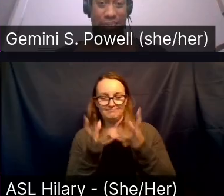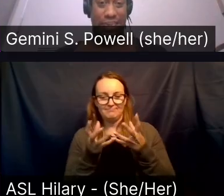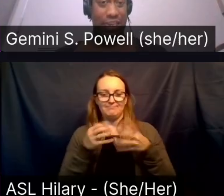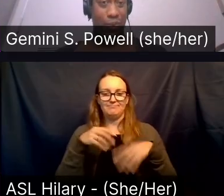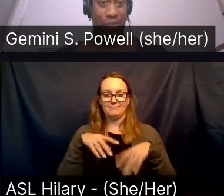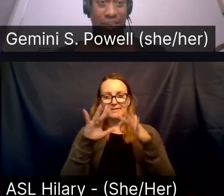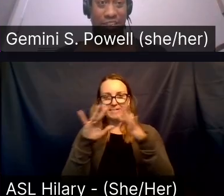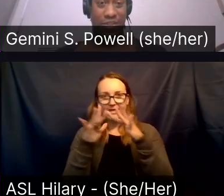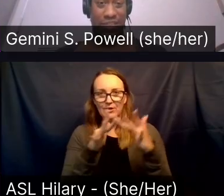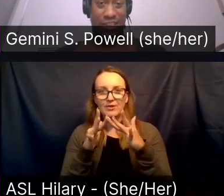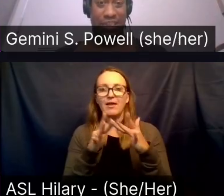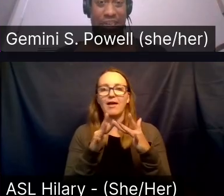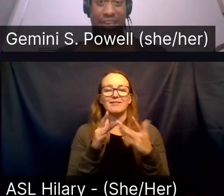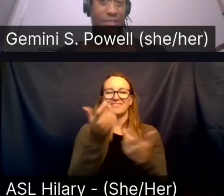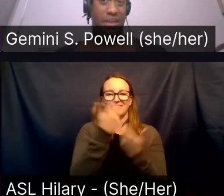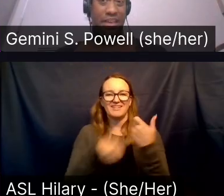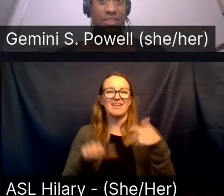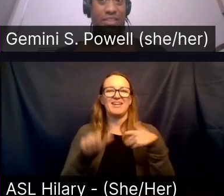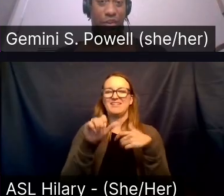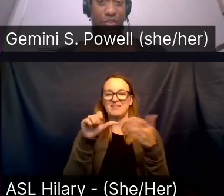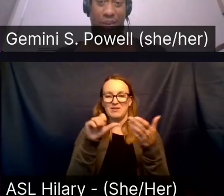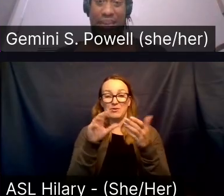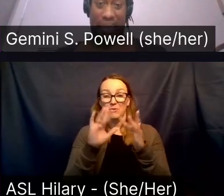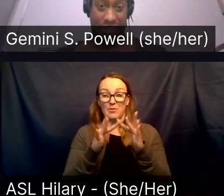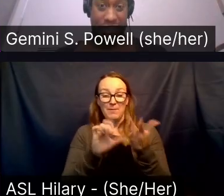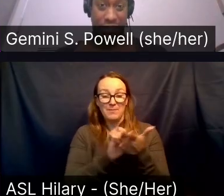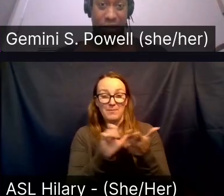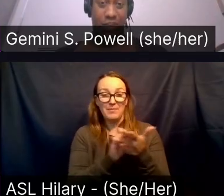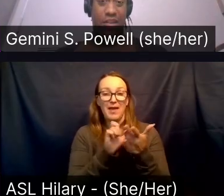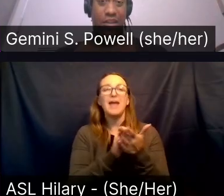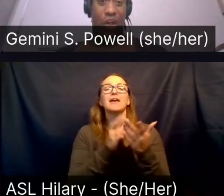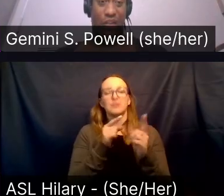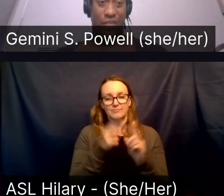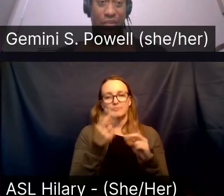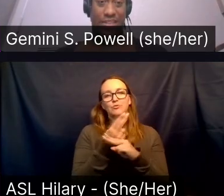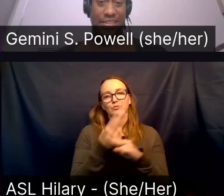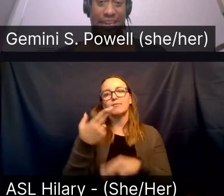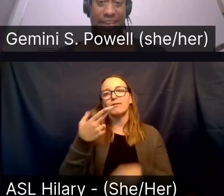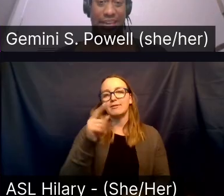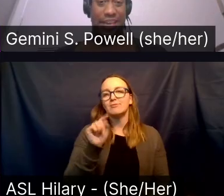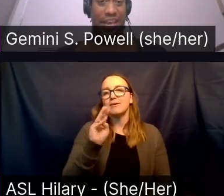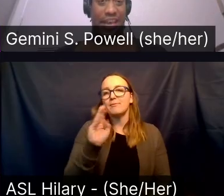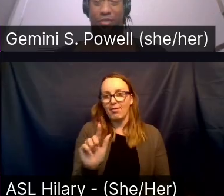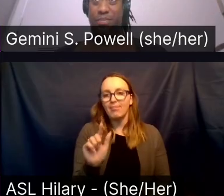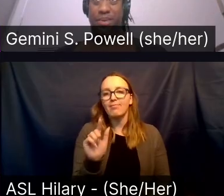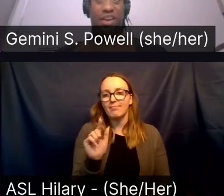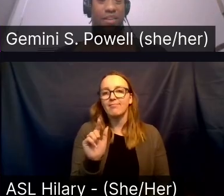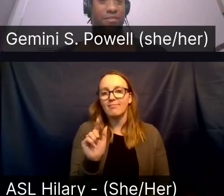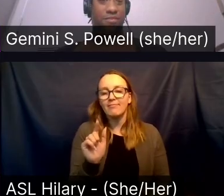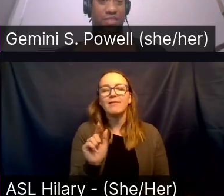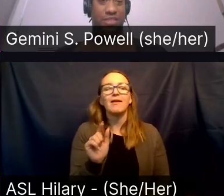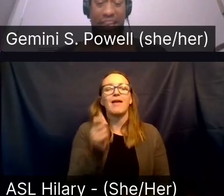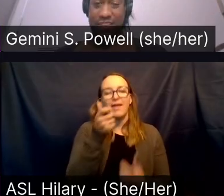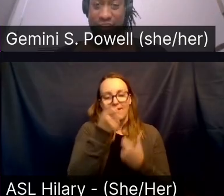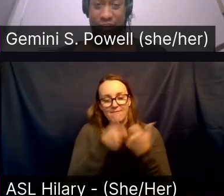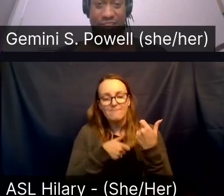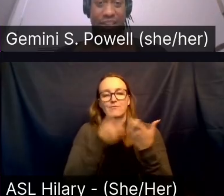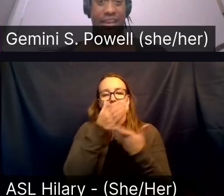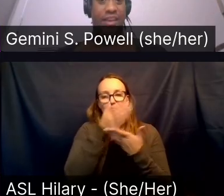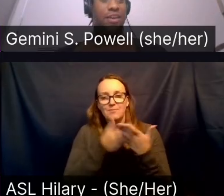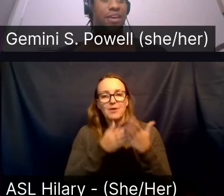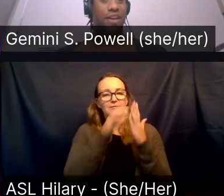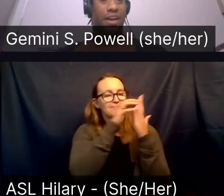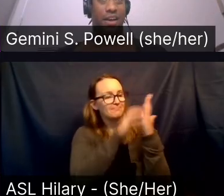web. Any web page you see, it's being served by HTML on the front side. Every bit of text